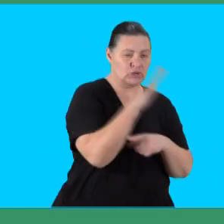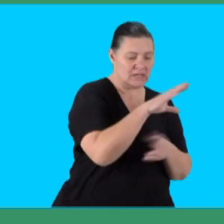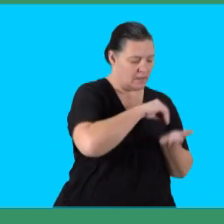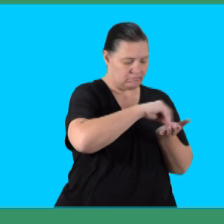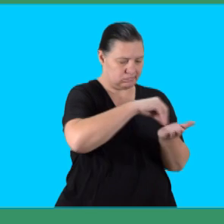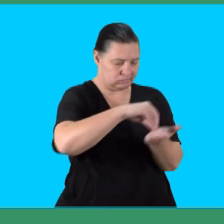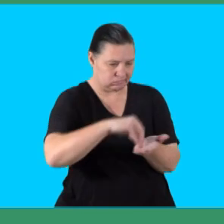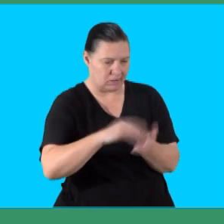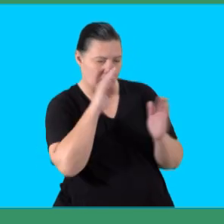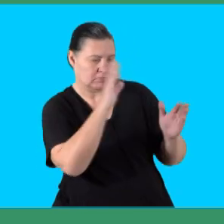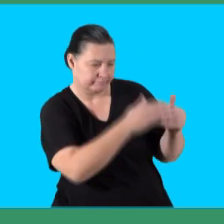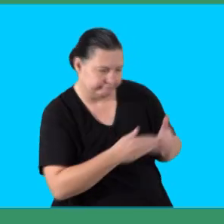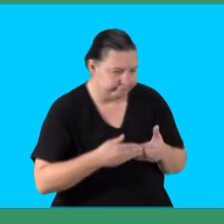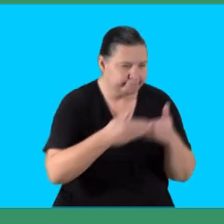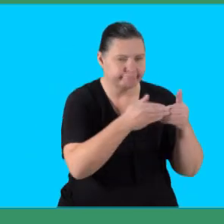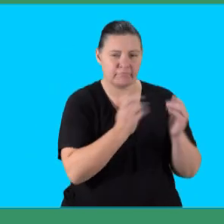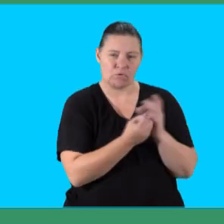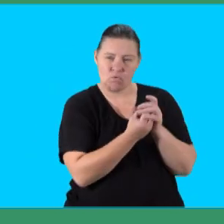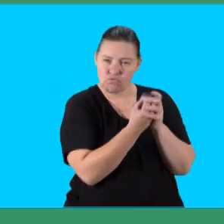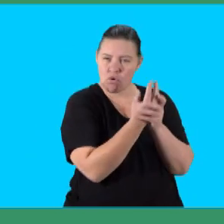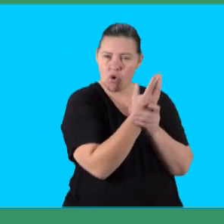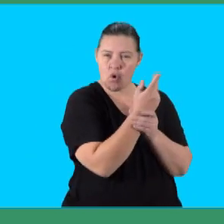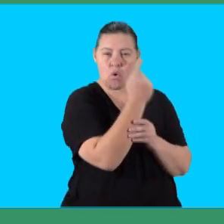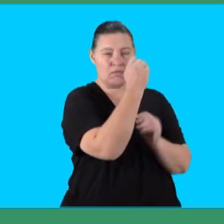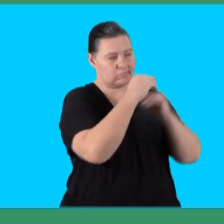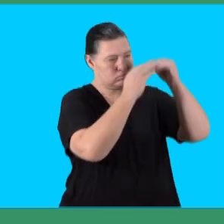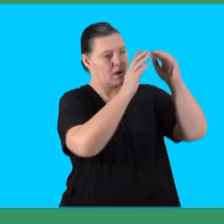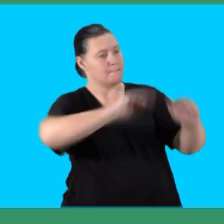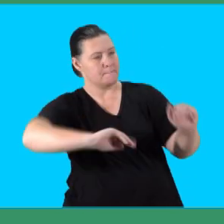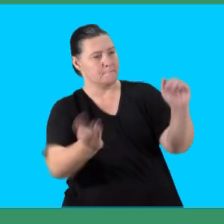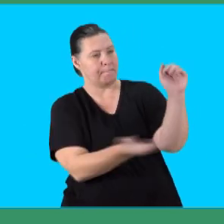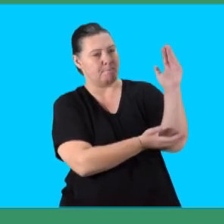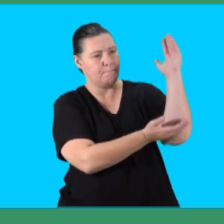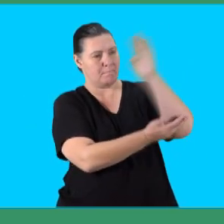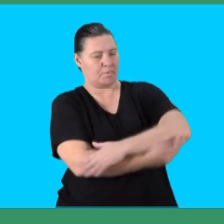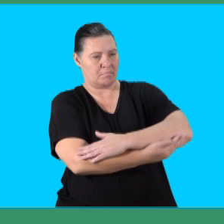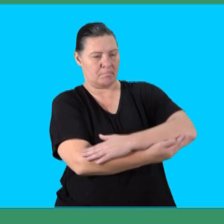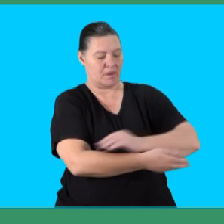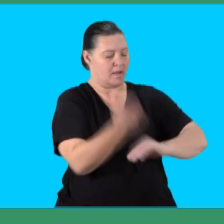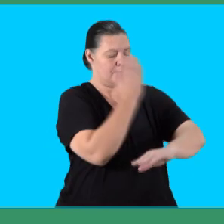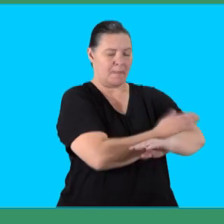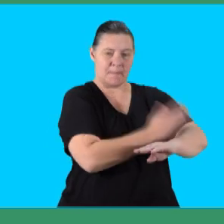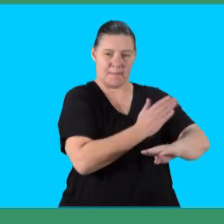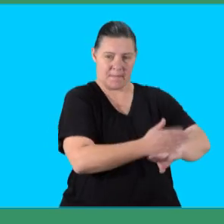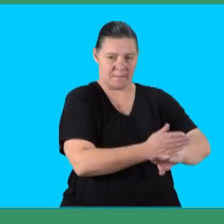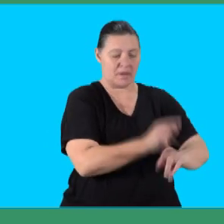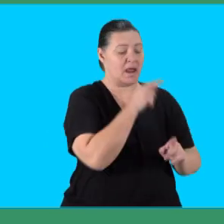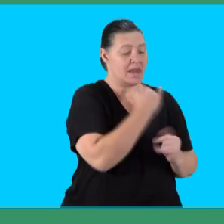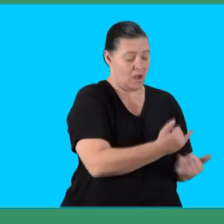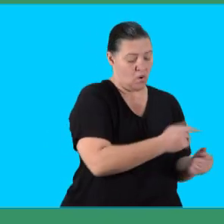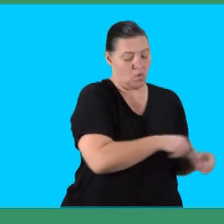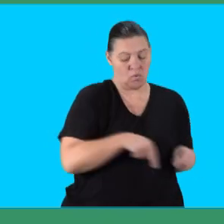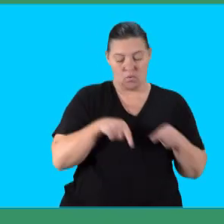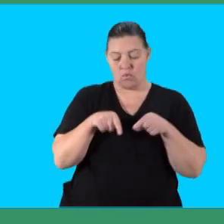been planted in the primary sector, and then they have been cut down and then used in the secondary sector